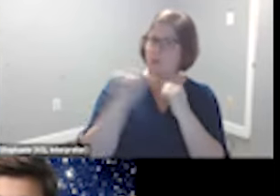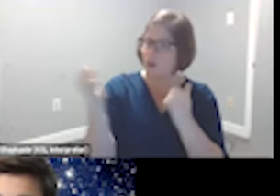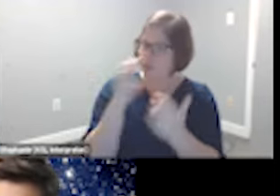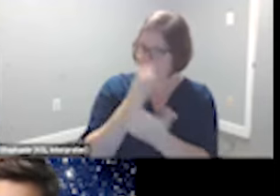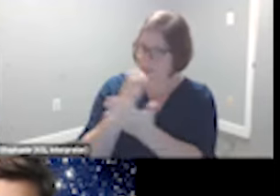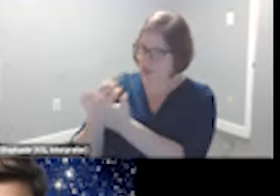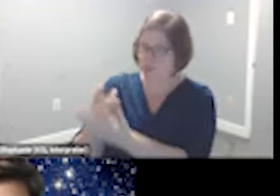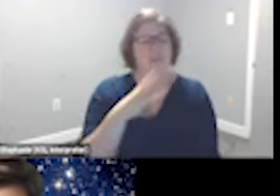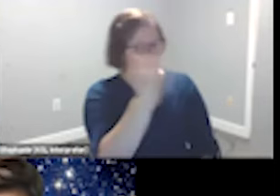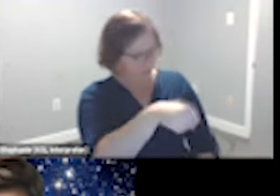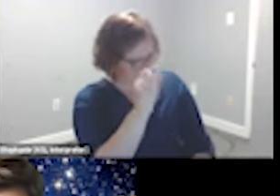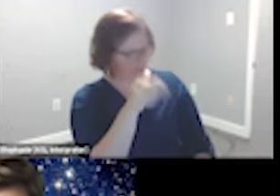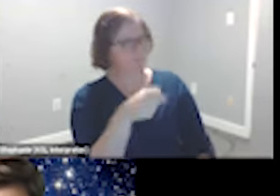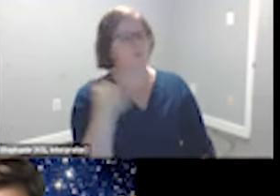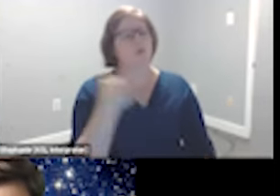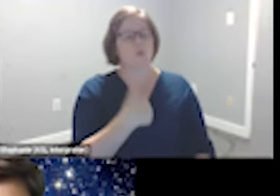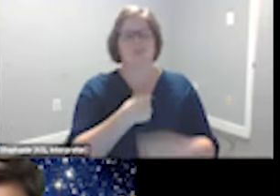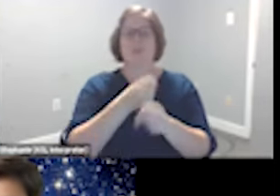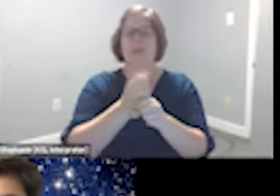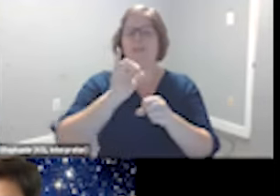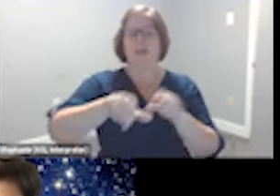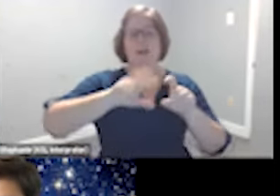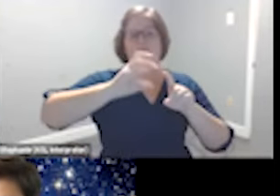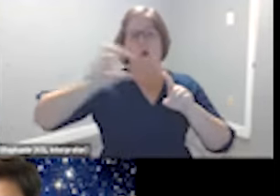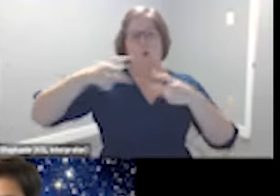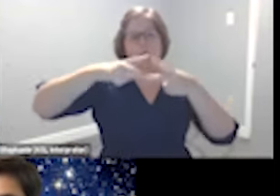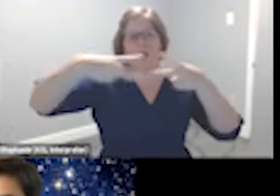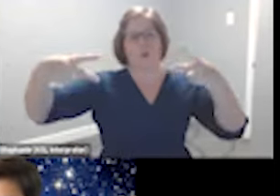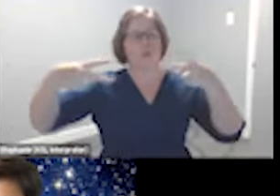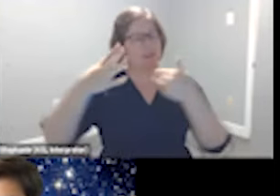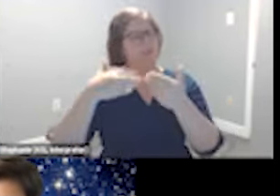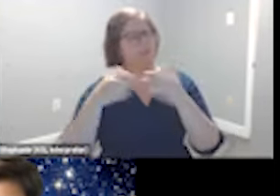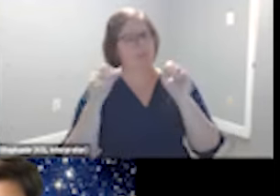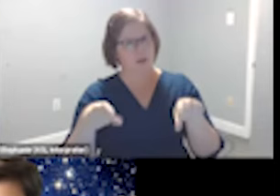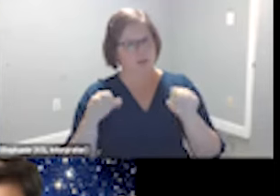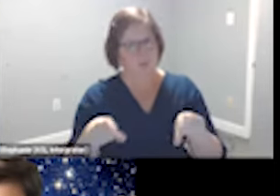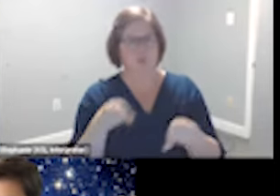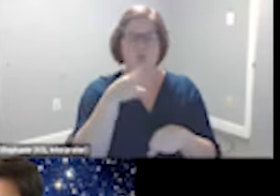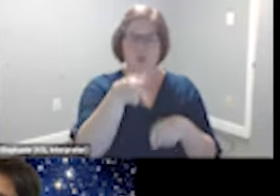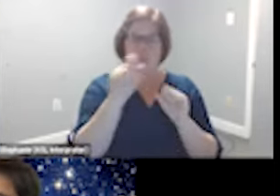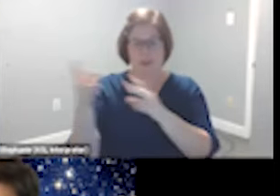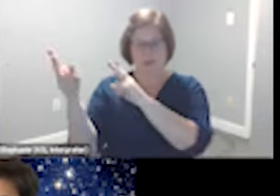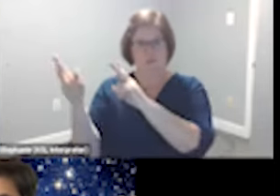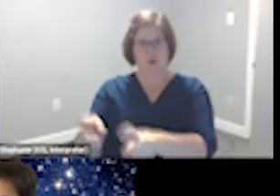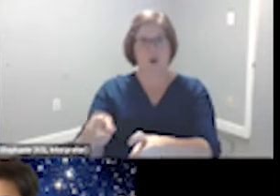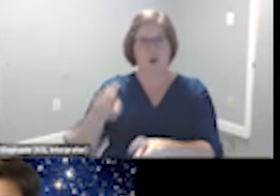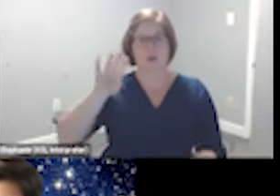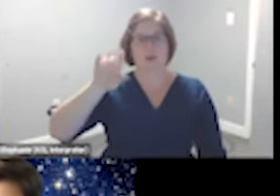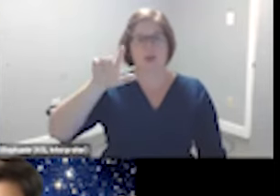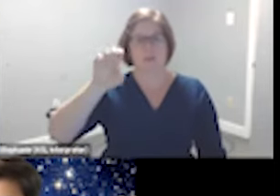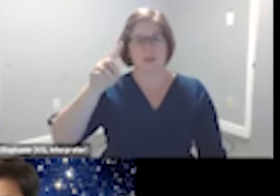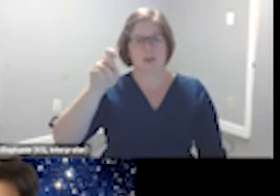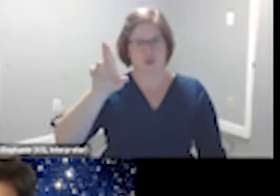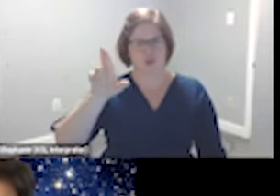So we've actually made that code as easy to use as possible. All you need is to install a 3D modeling bit of software called Blender. That's free.